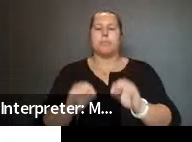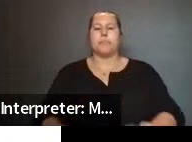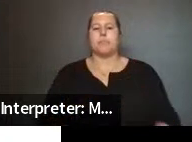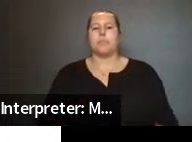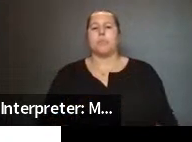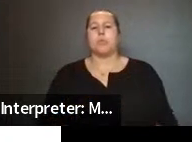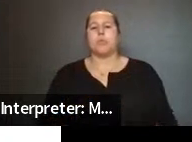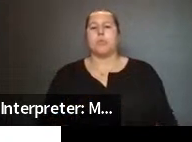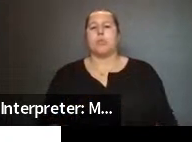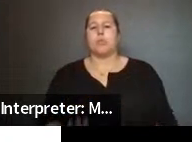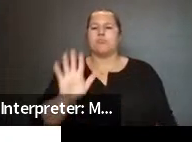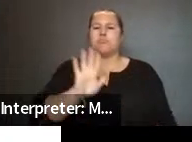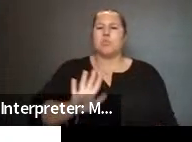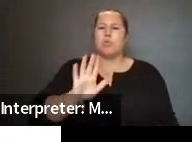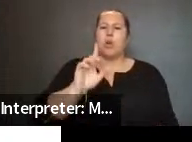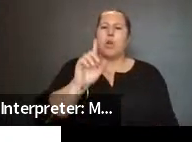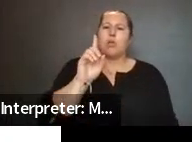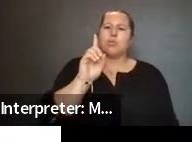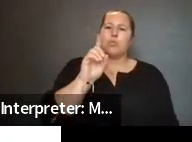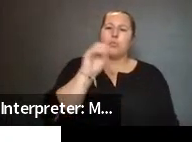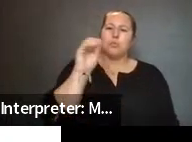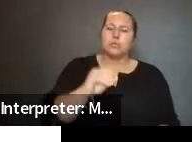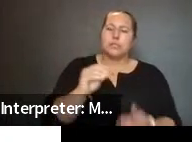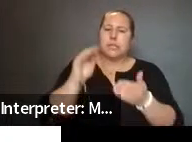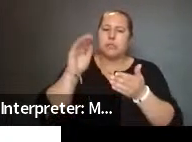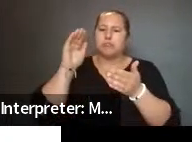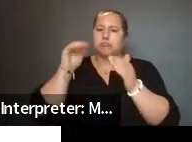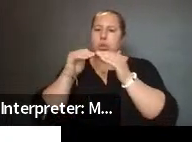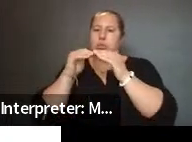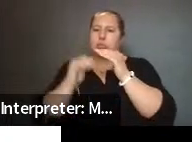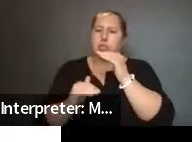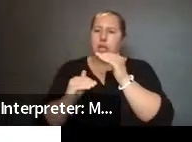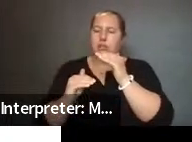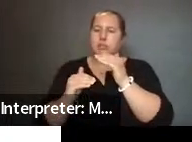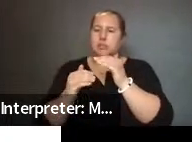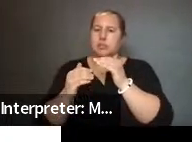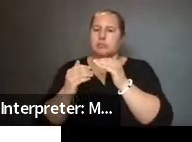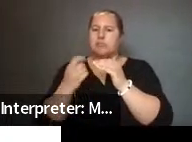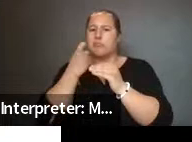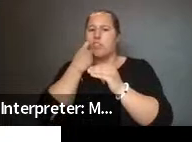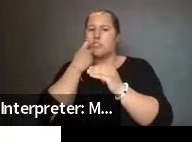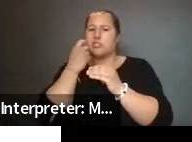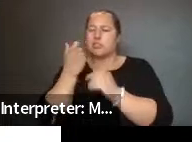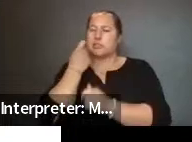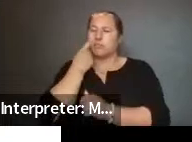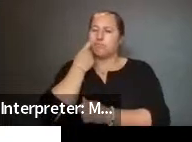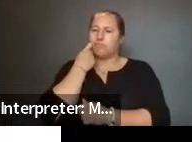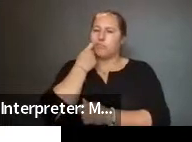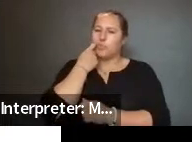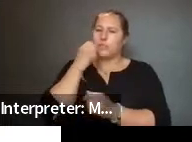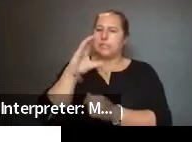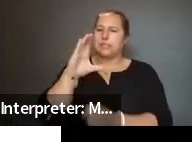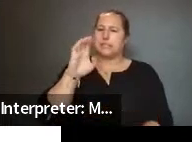around 1% or less during the most recent census.